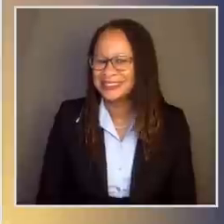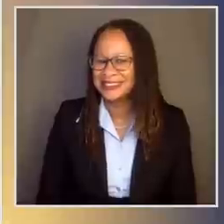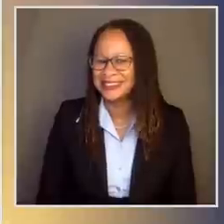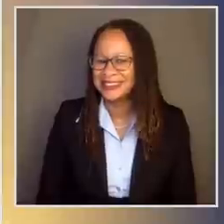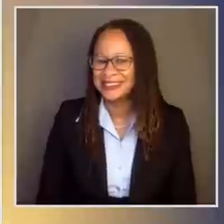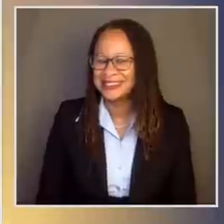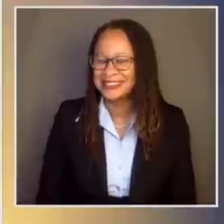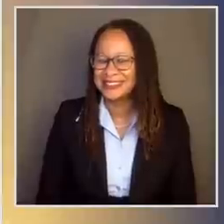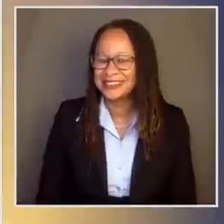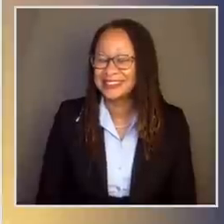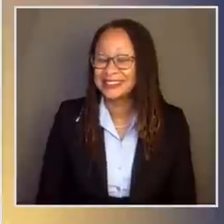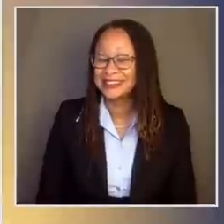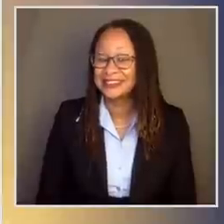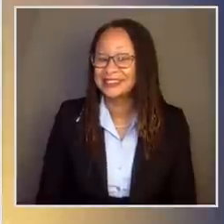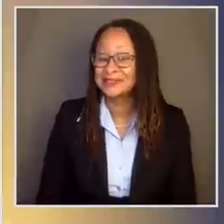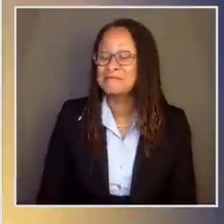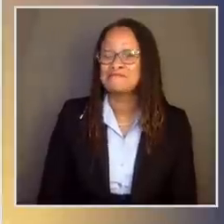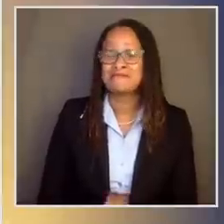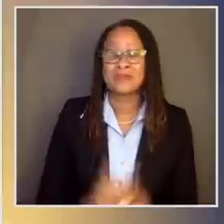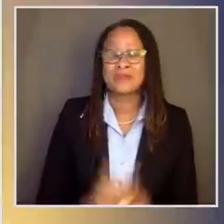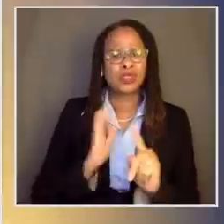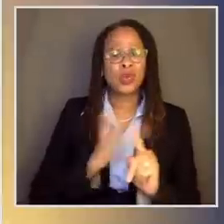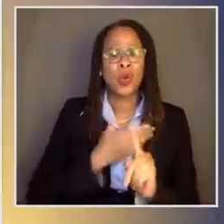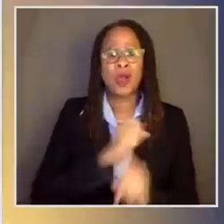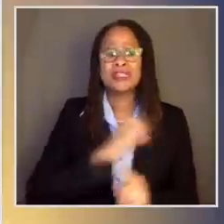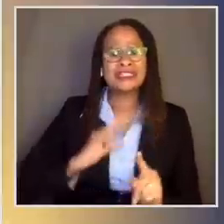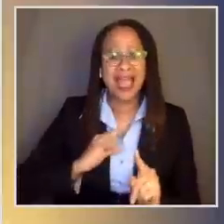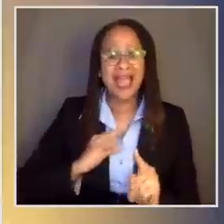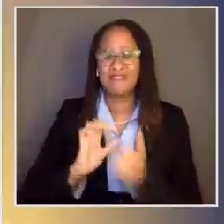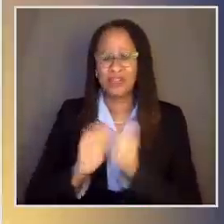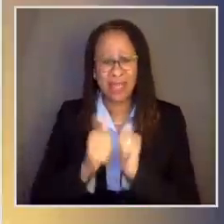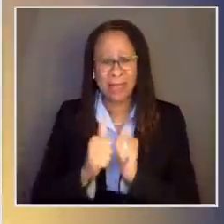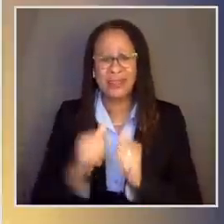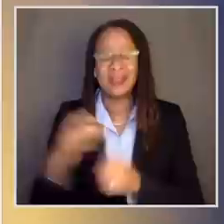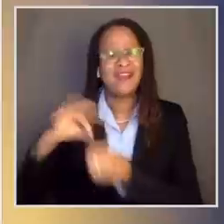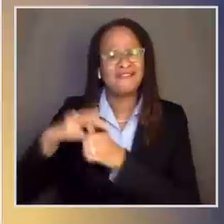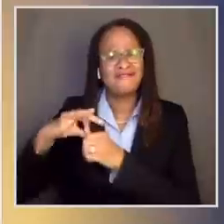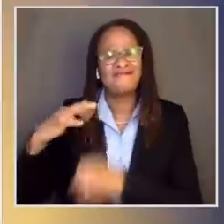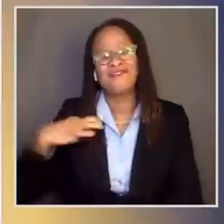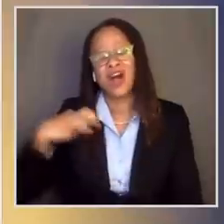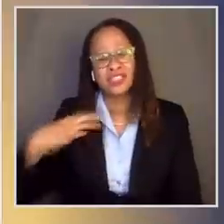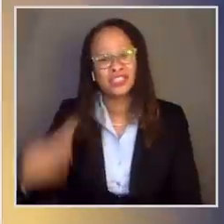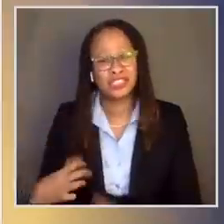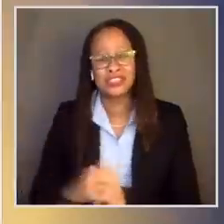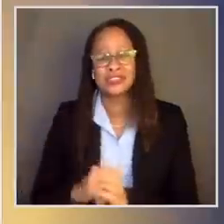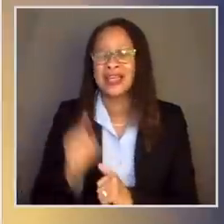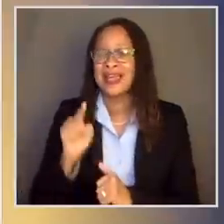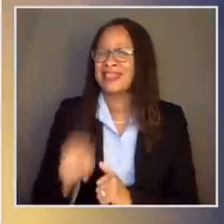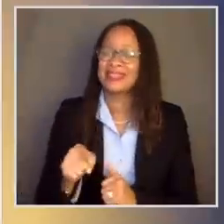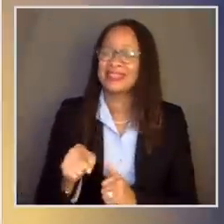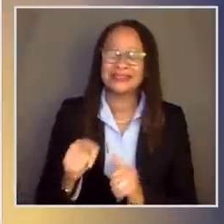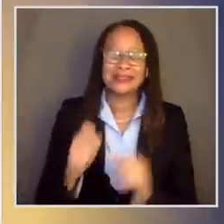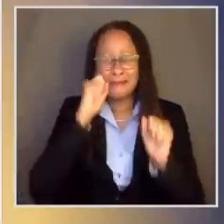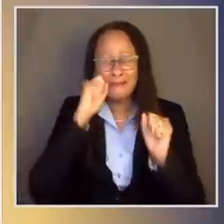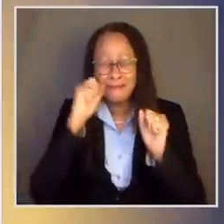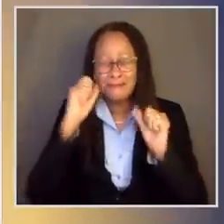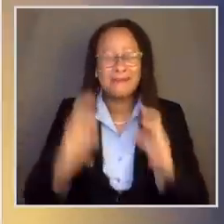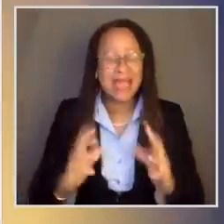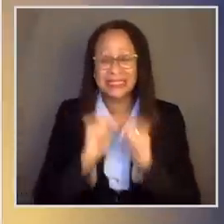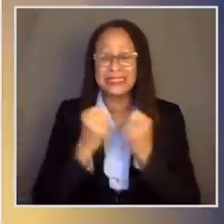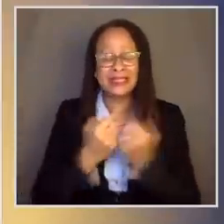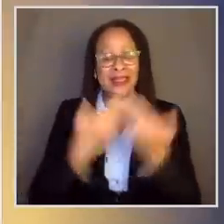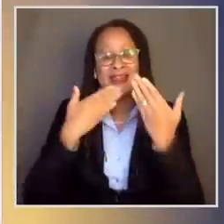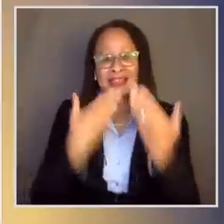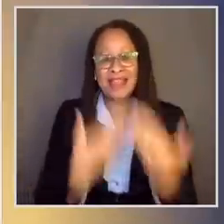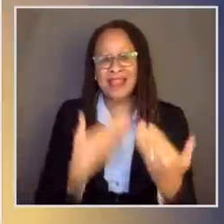To our campaign staff and volunteers, this extraordinary team, thank you for bringing